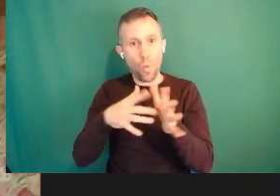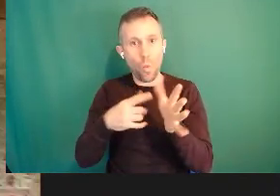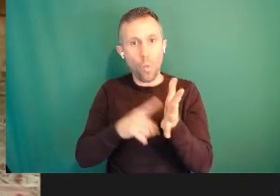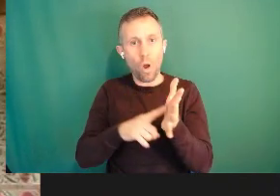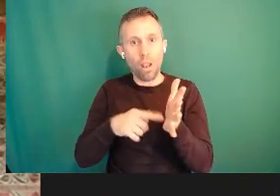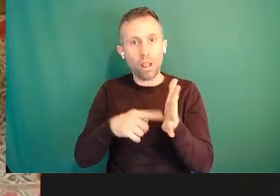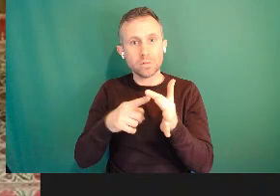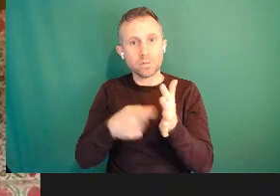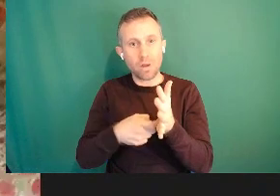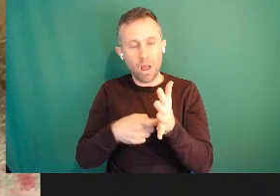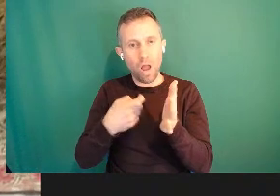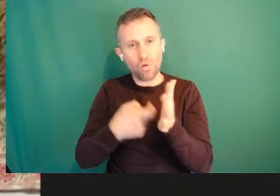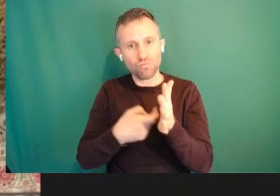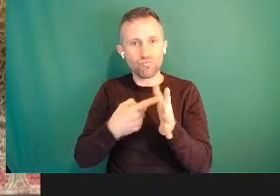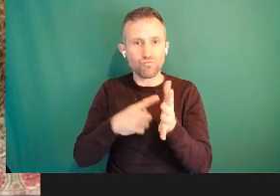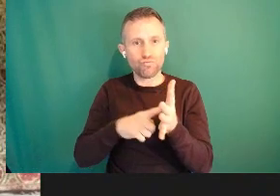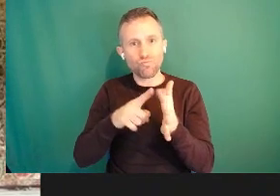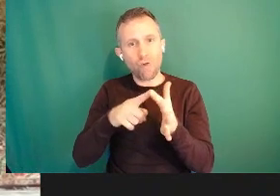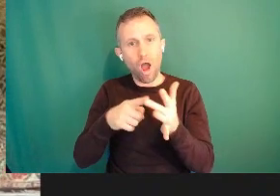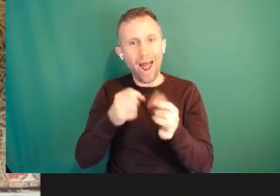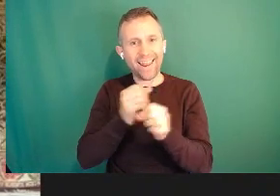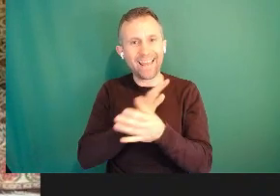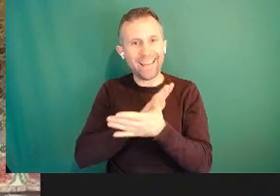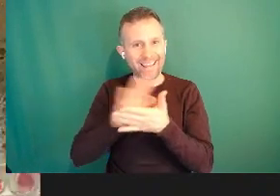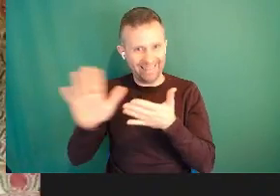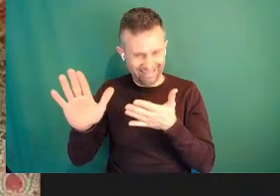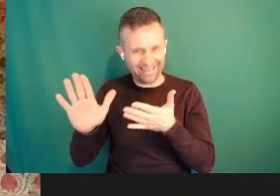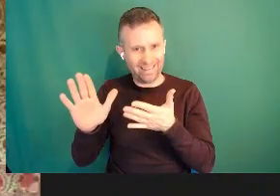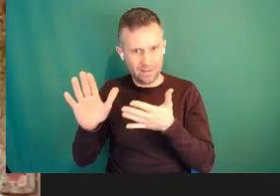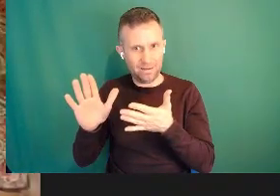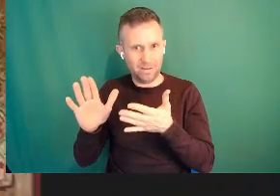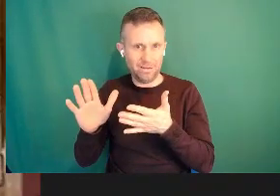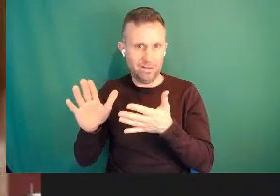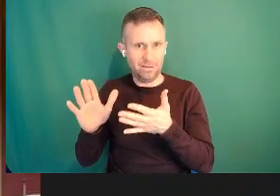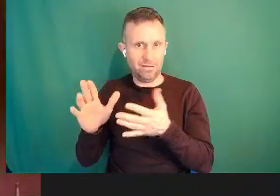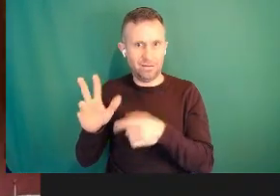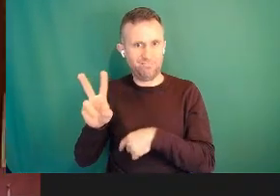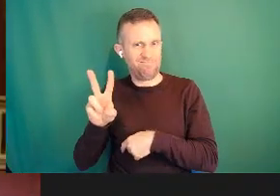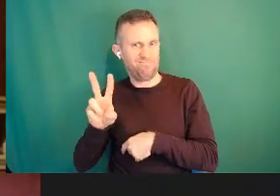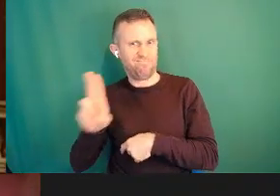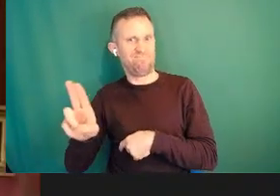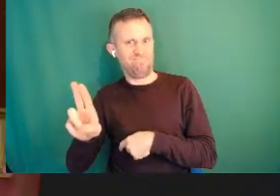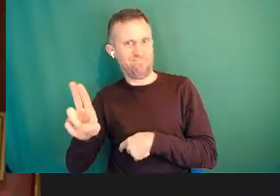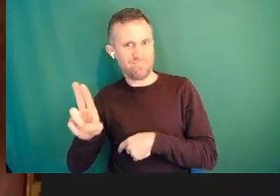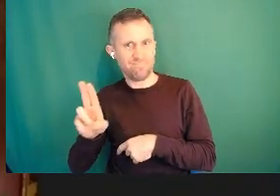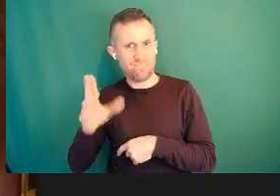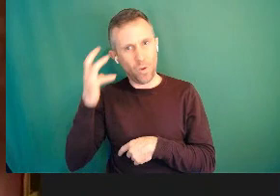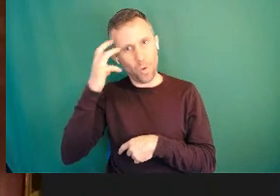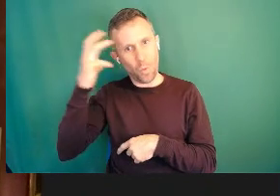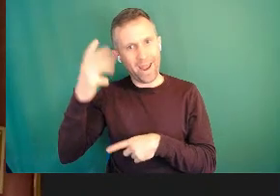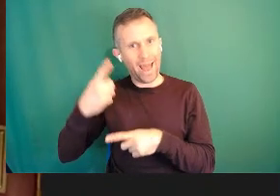was a favourite of Queen Elizabeth I.